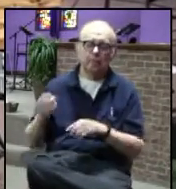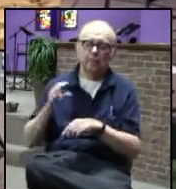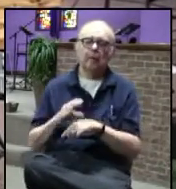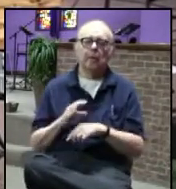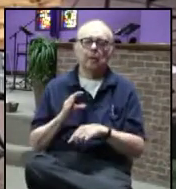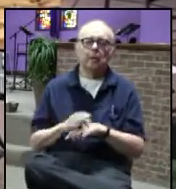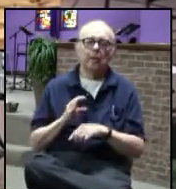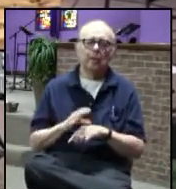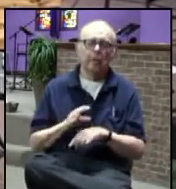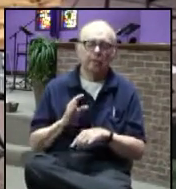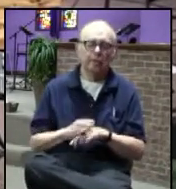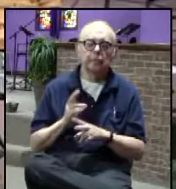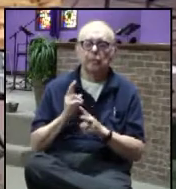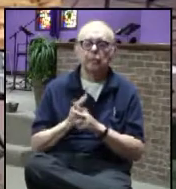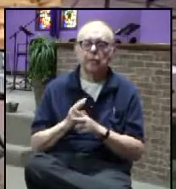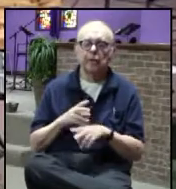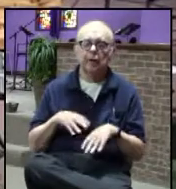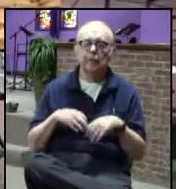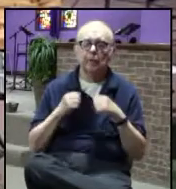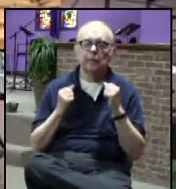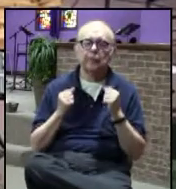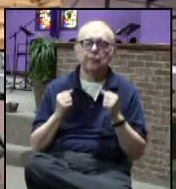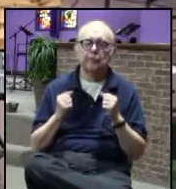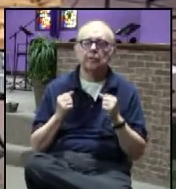church, and the church took care of them.